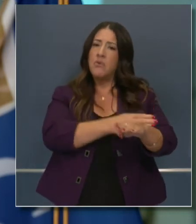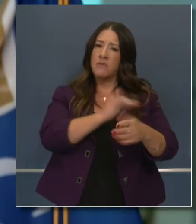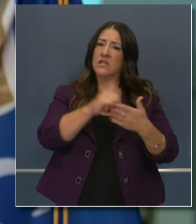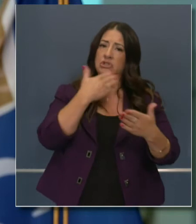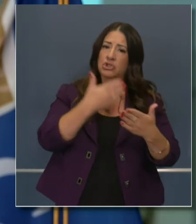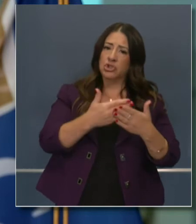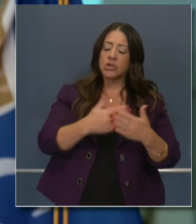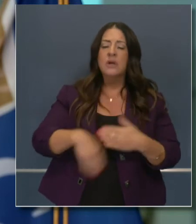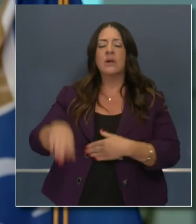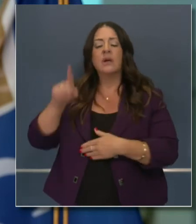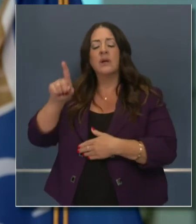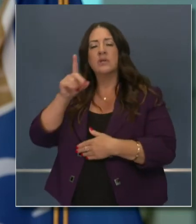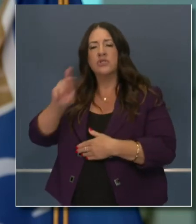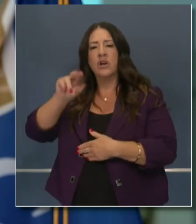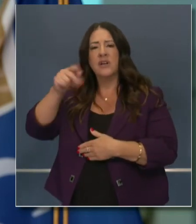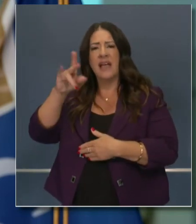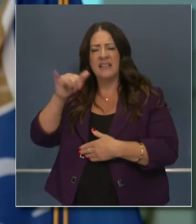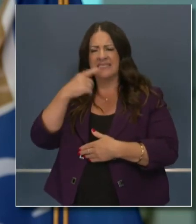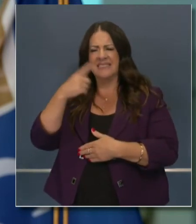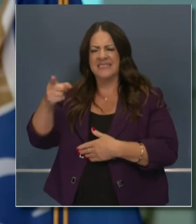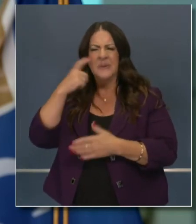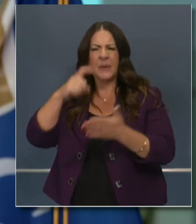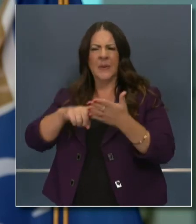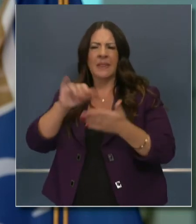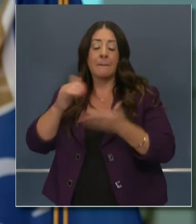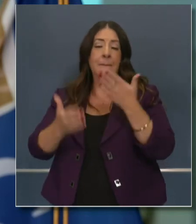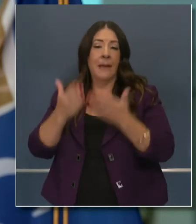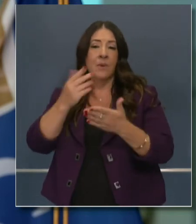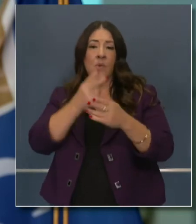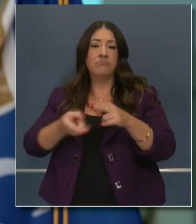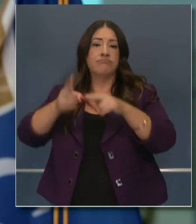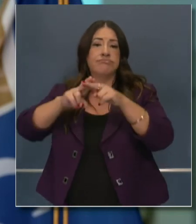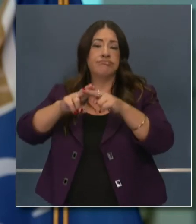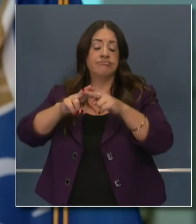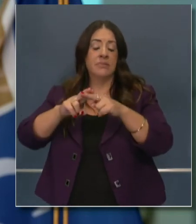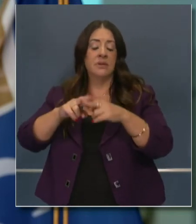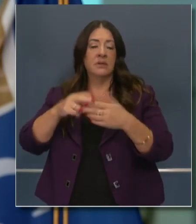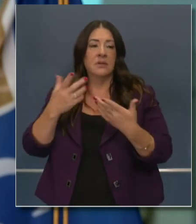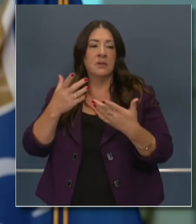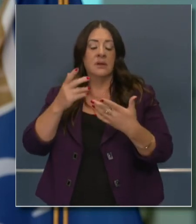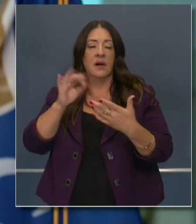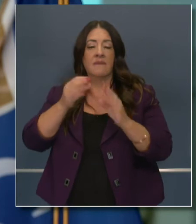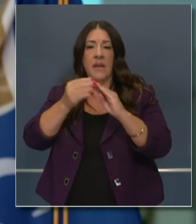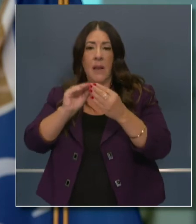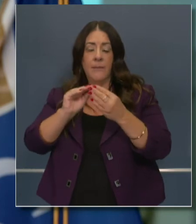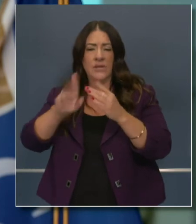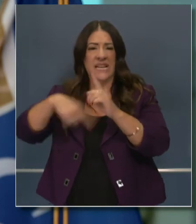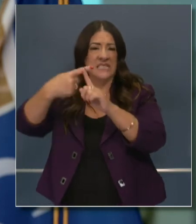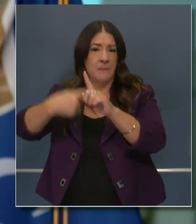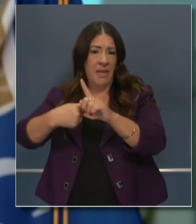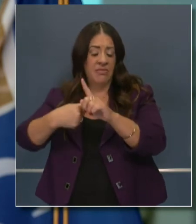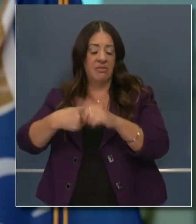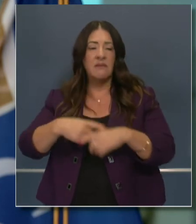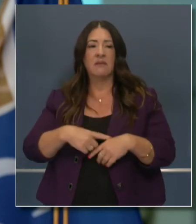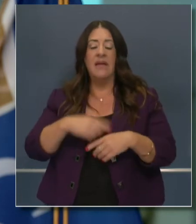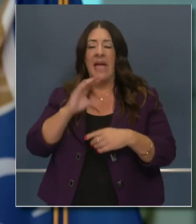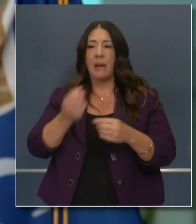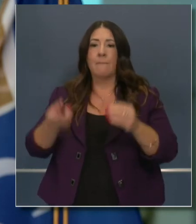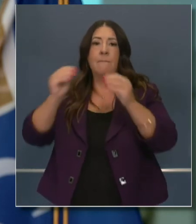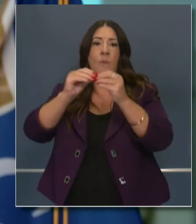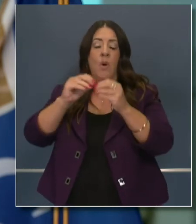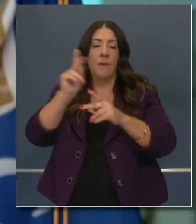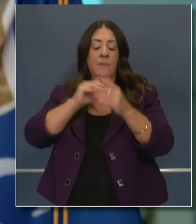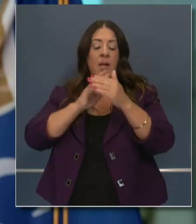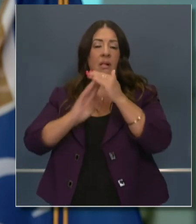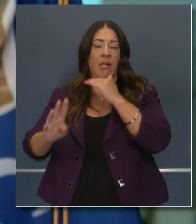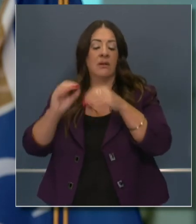expected increase in cases and a potential 89% jump in hospitalizations in the next month. Now, in some counties, that could mean businesses,